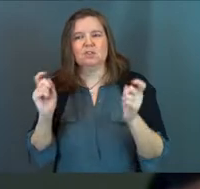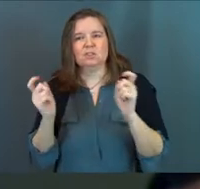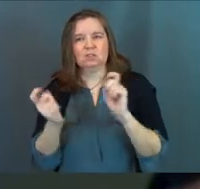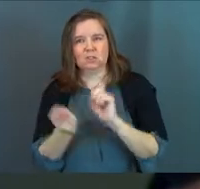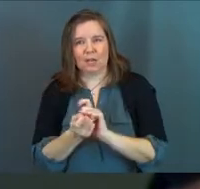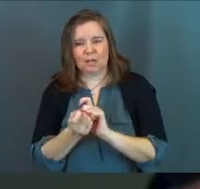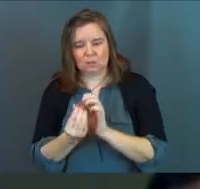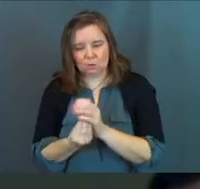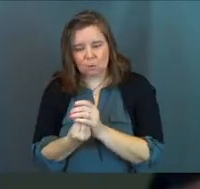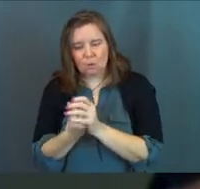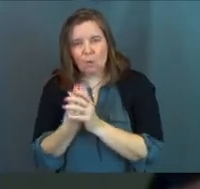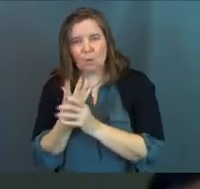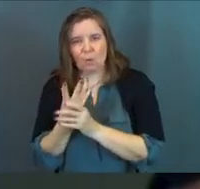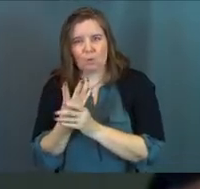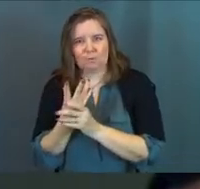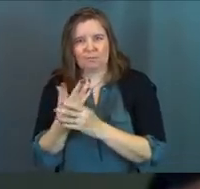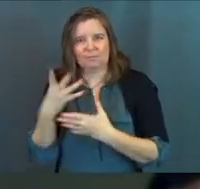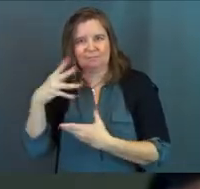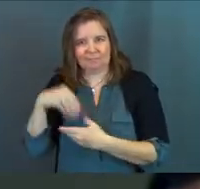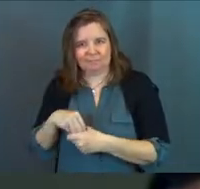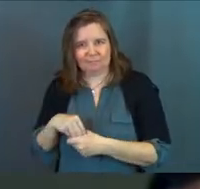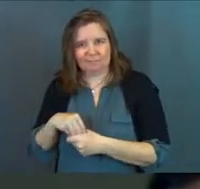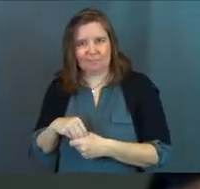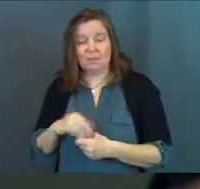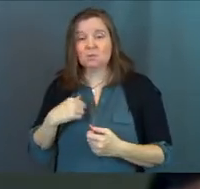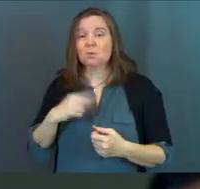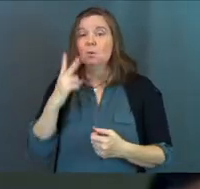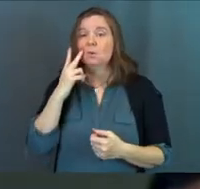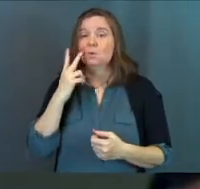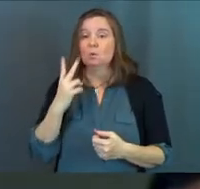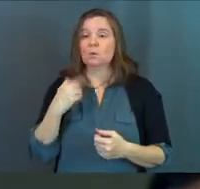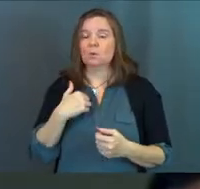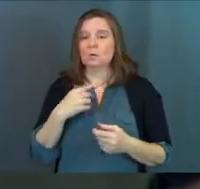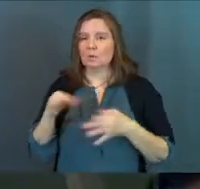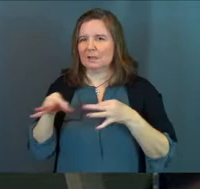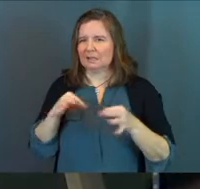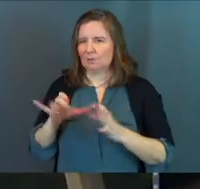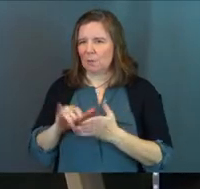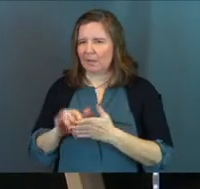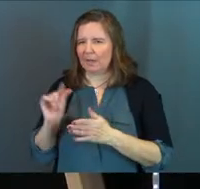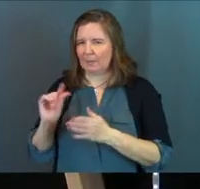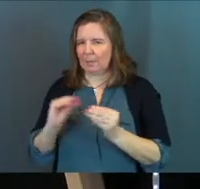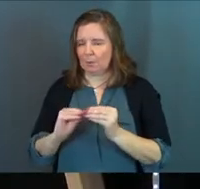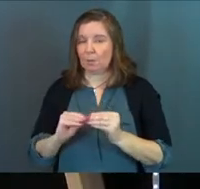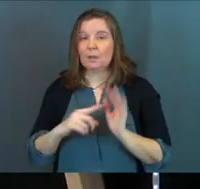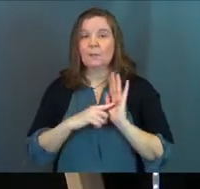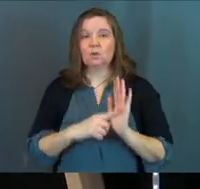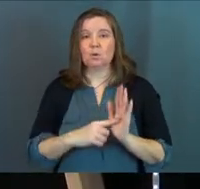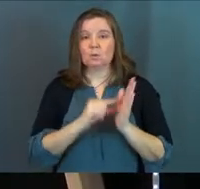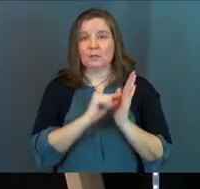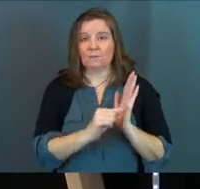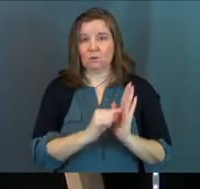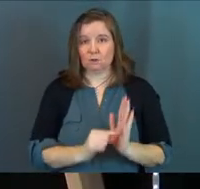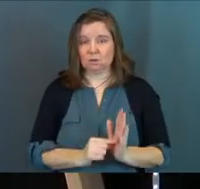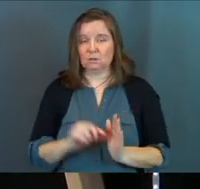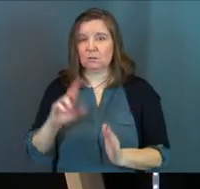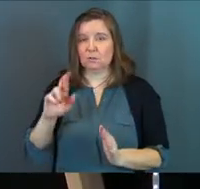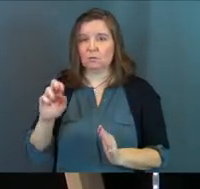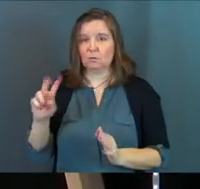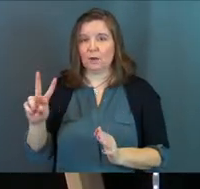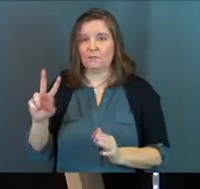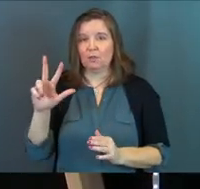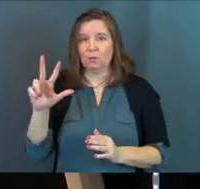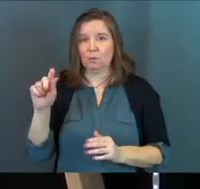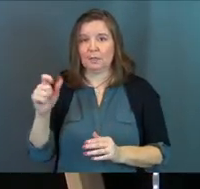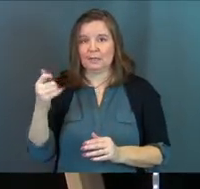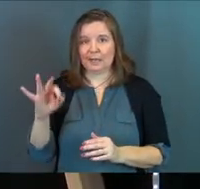Change, growth is in view. And so we're going to explore that just a little bit. Let me show you some verses here. Revelation